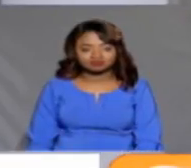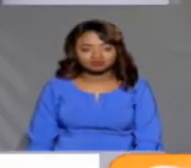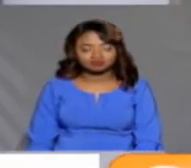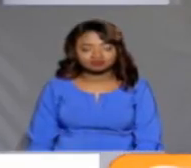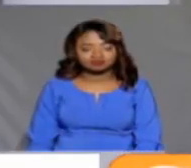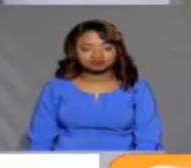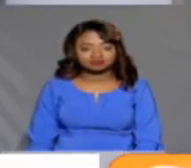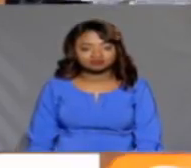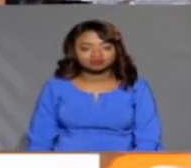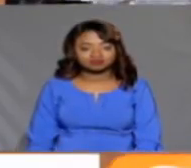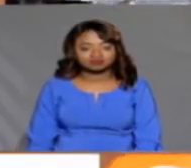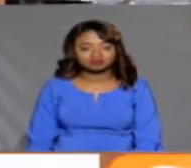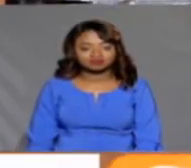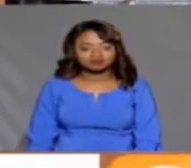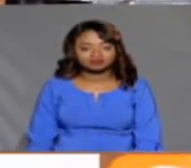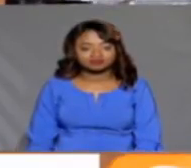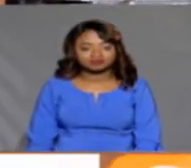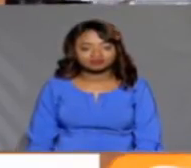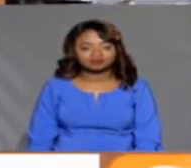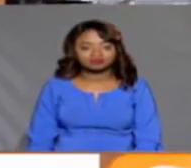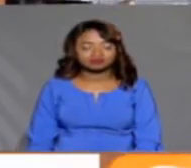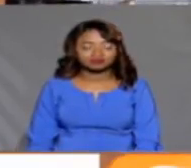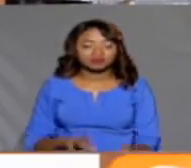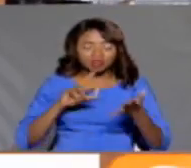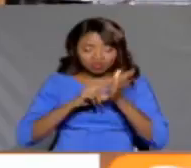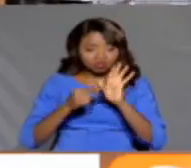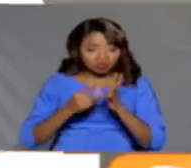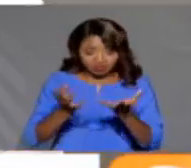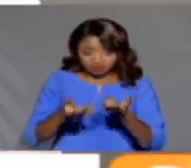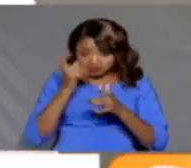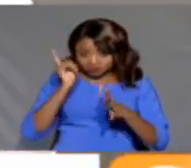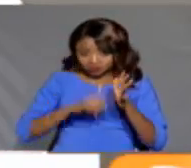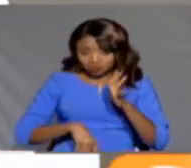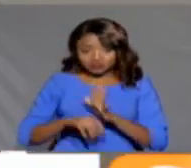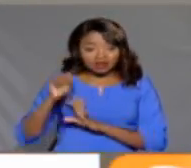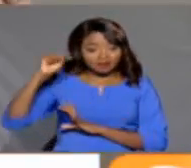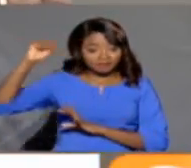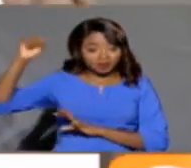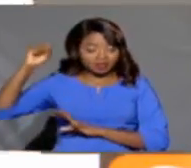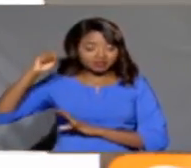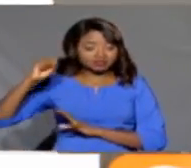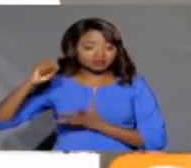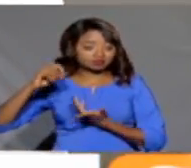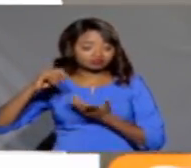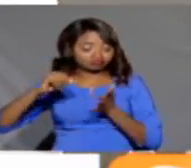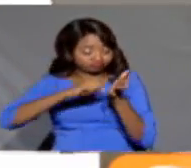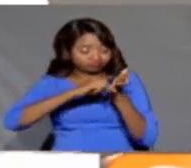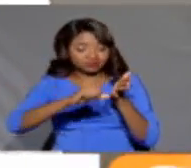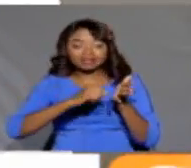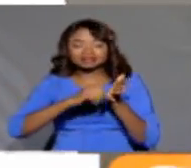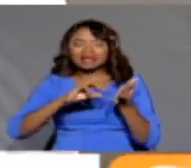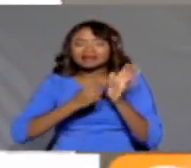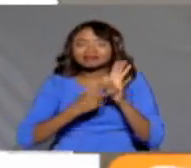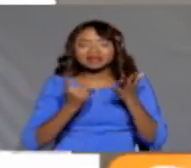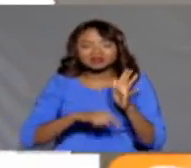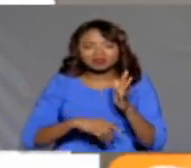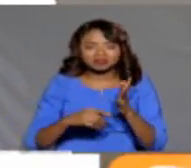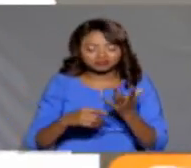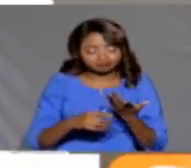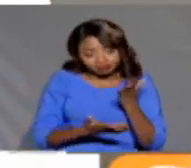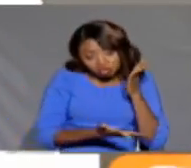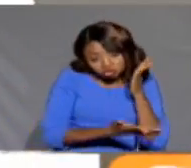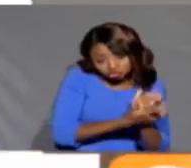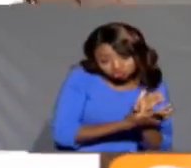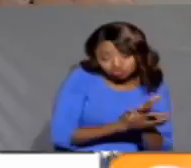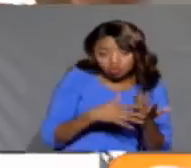Okay, well, he needed political tact to manage that, because a tag can be perception or reality.